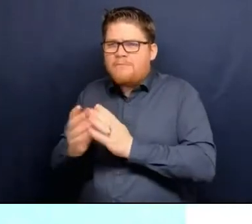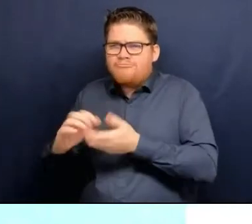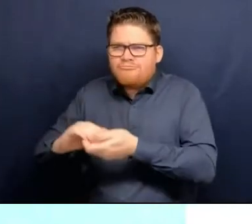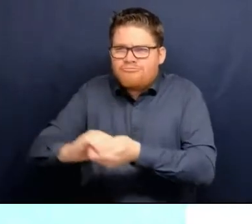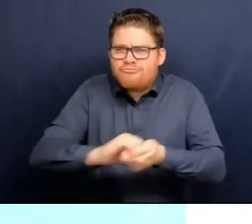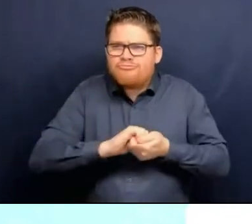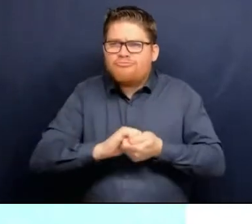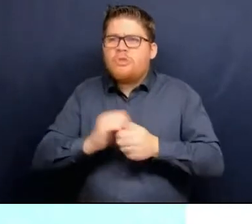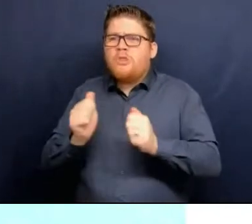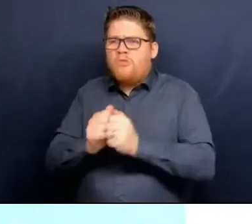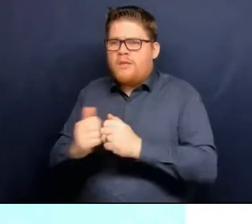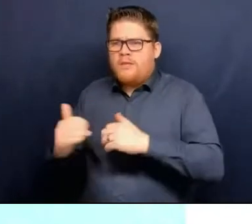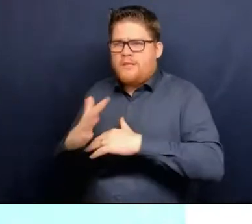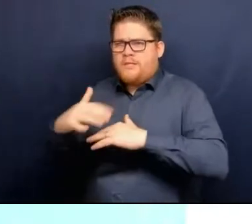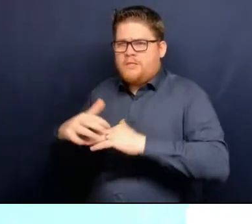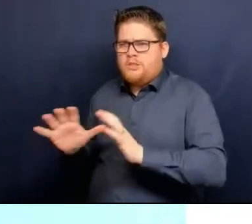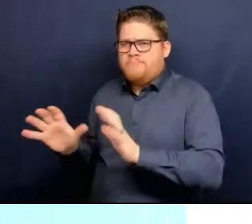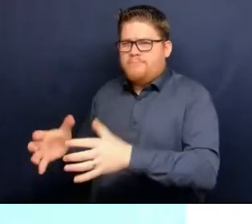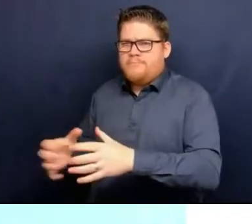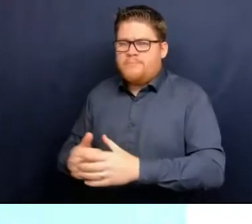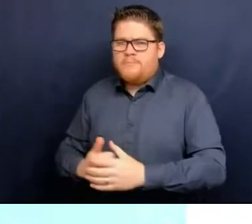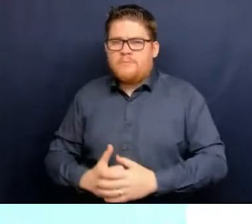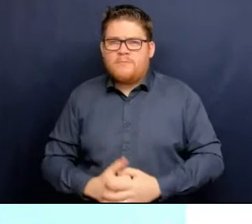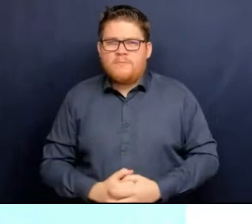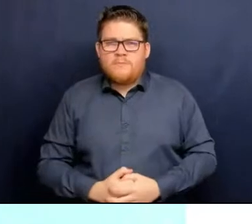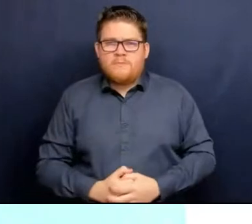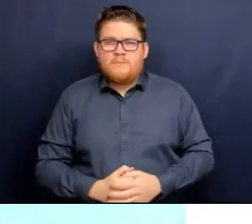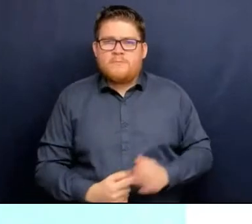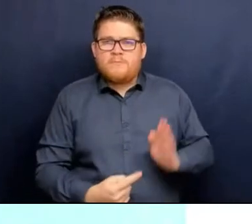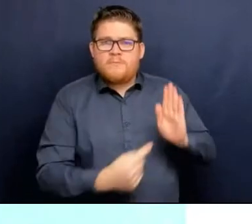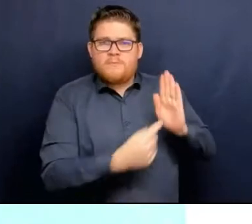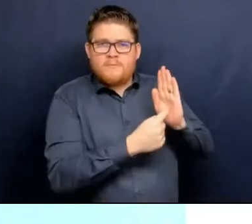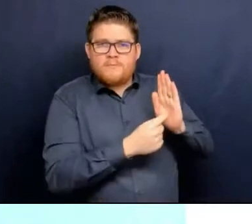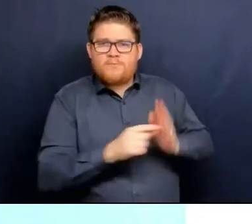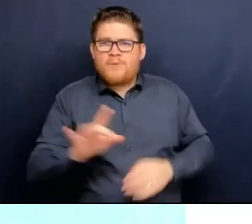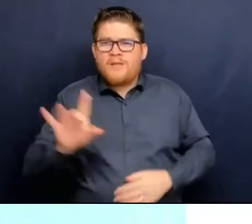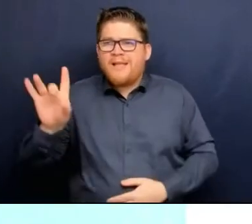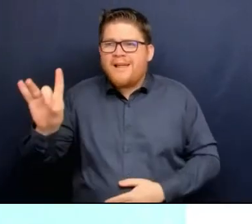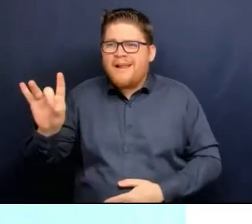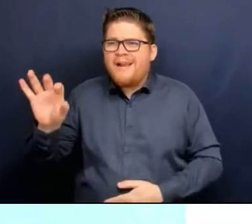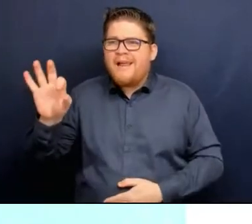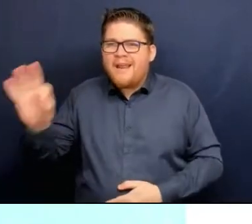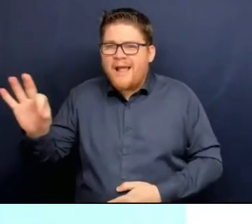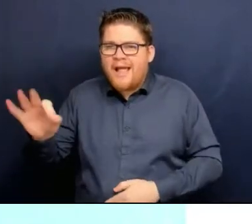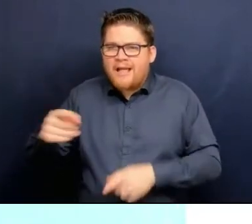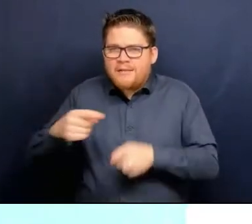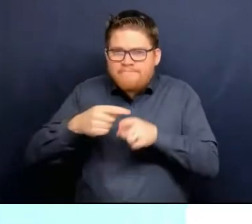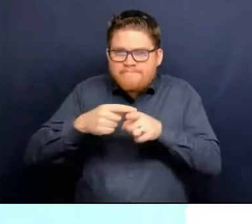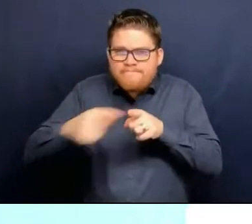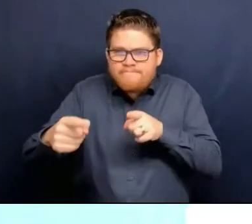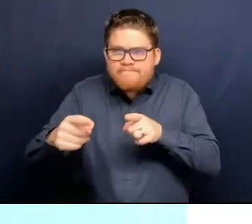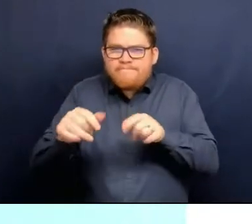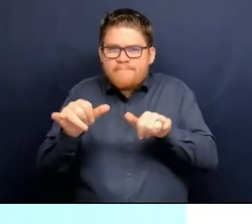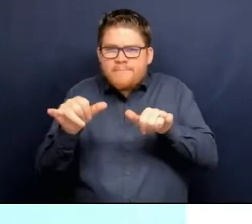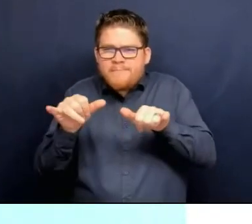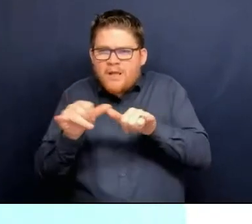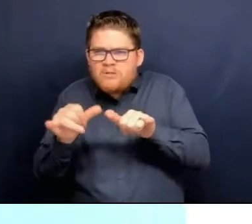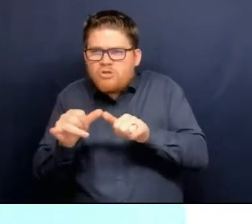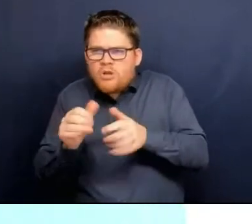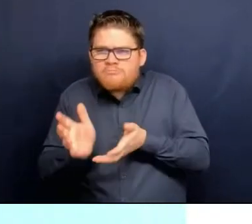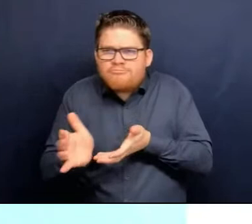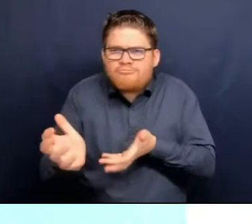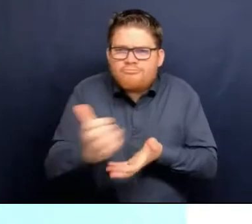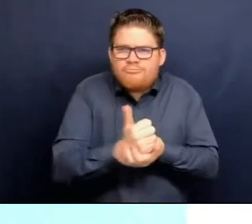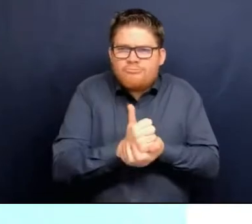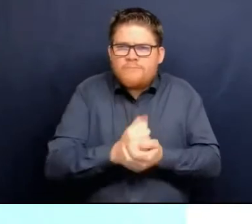articulates 89 specific, tangible, measurable things that each and every ministry of